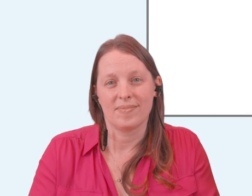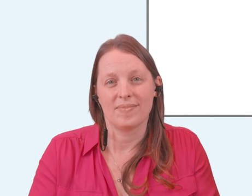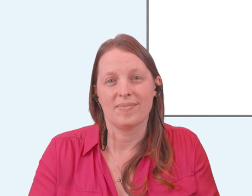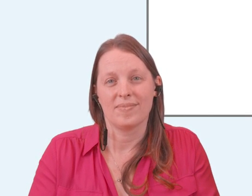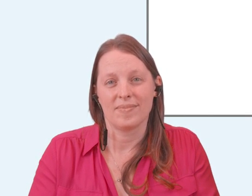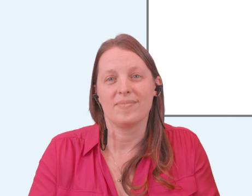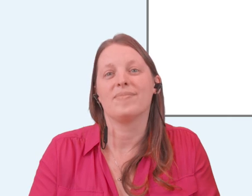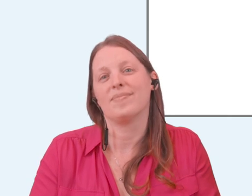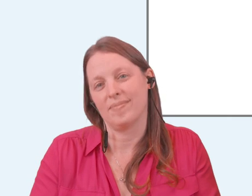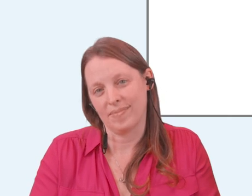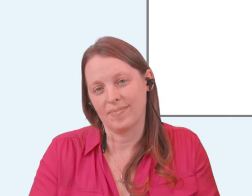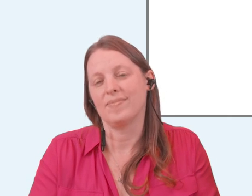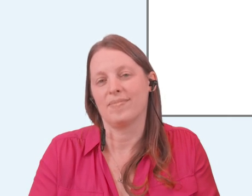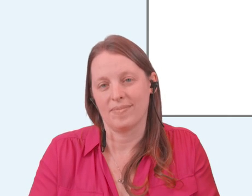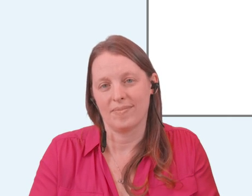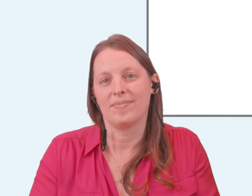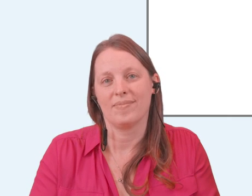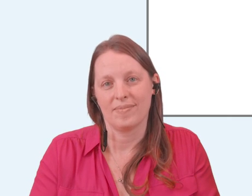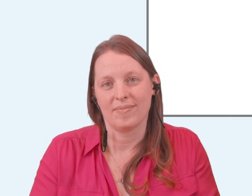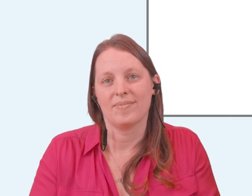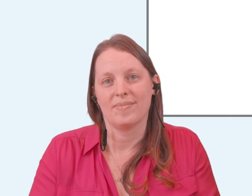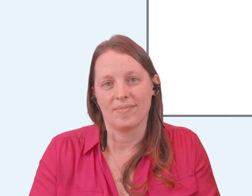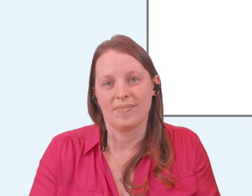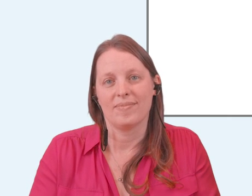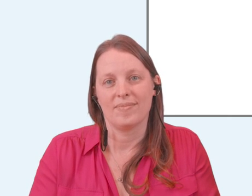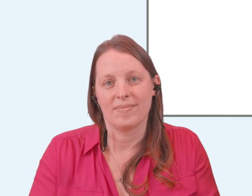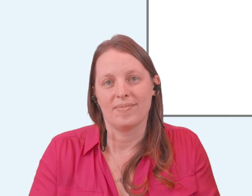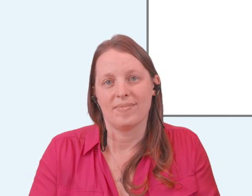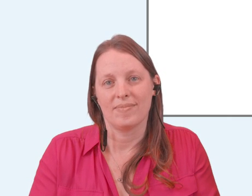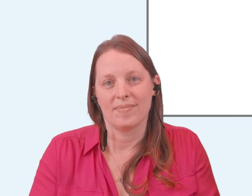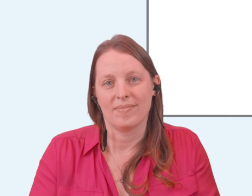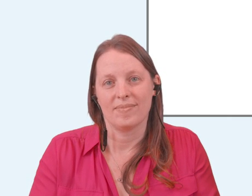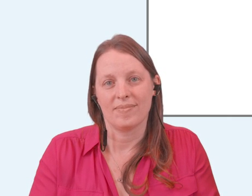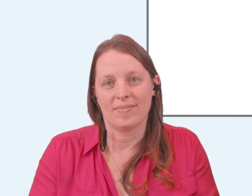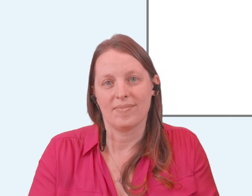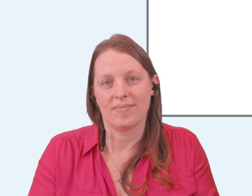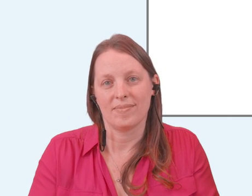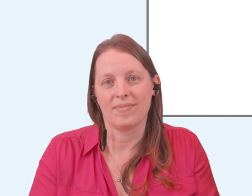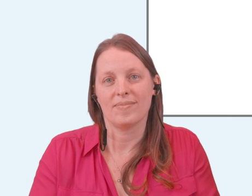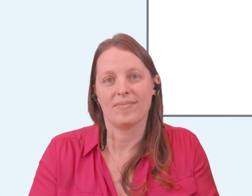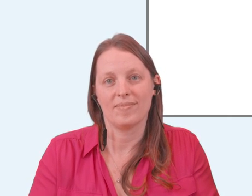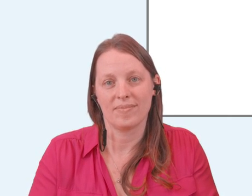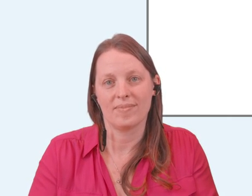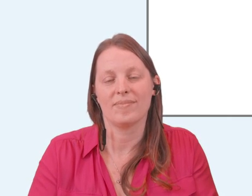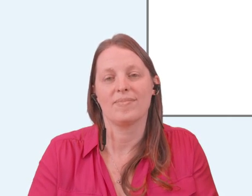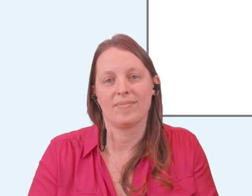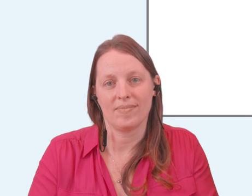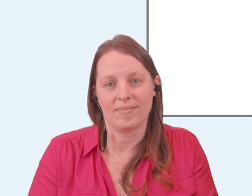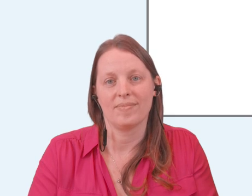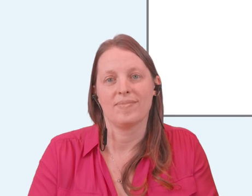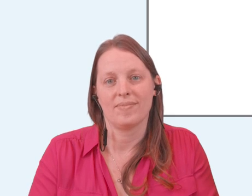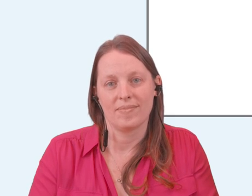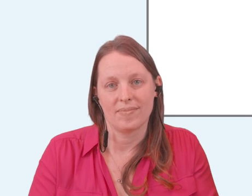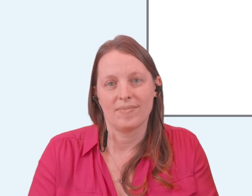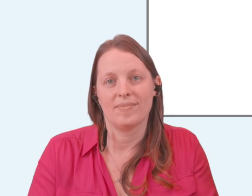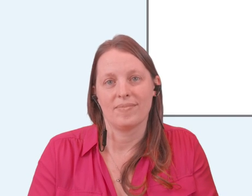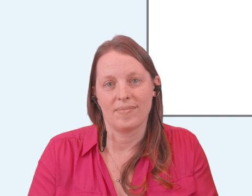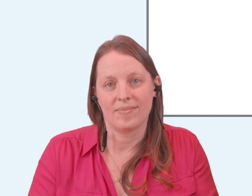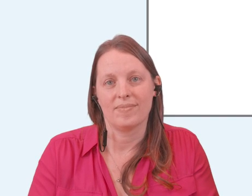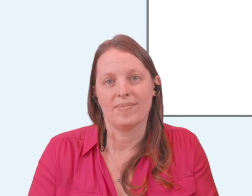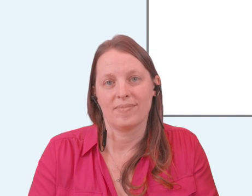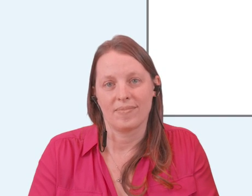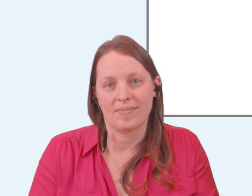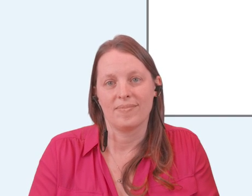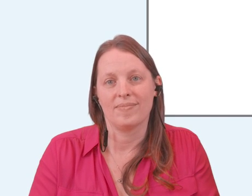the patient the day after, okay? I treat every day one situation. It depends